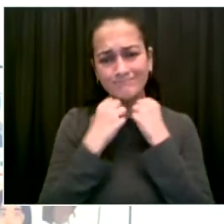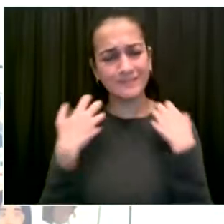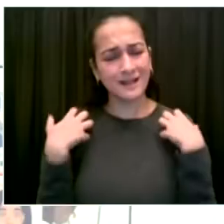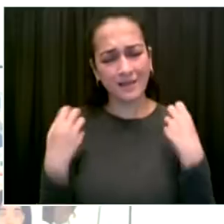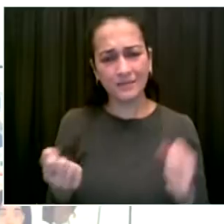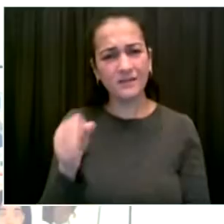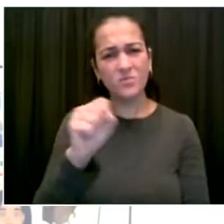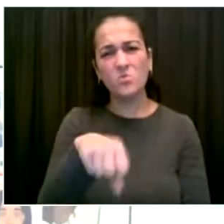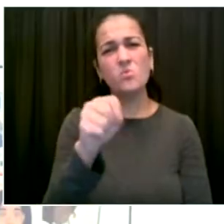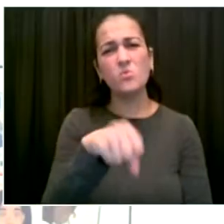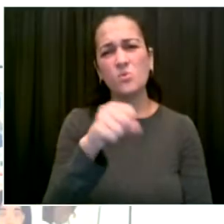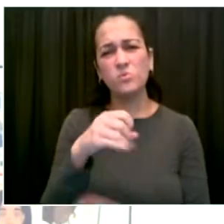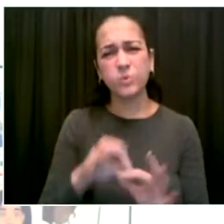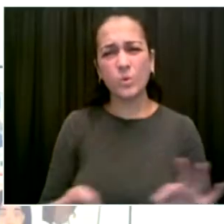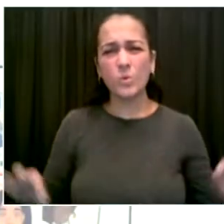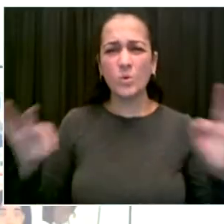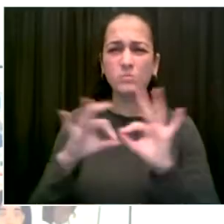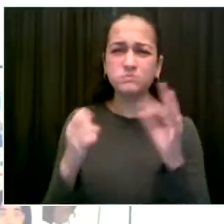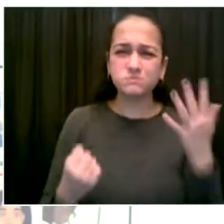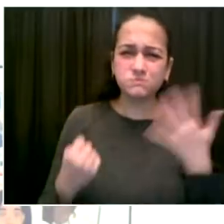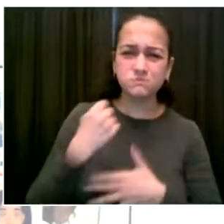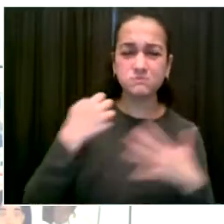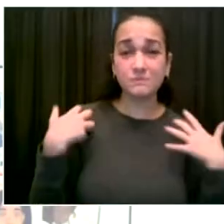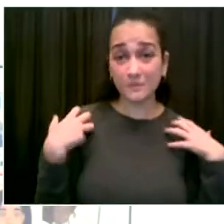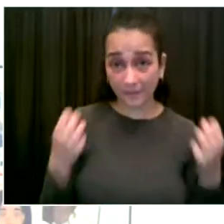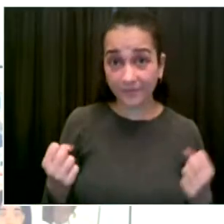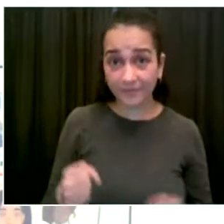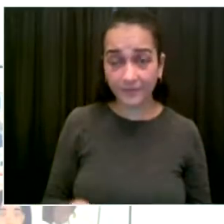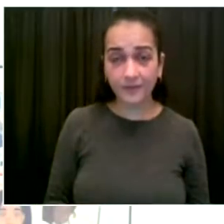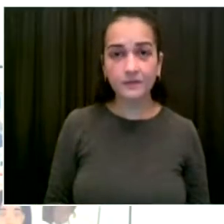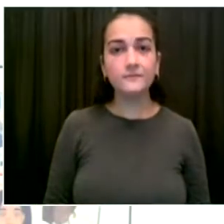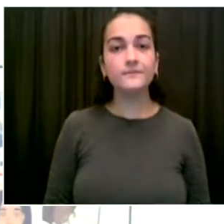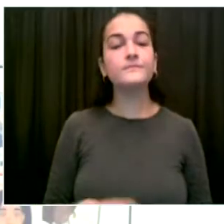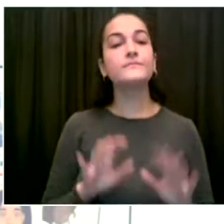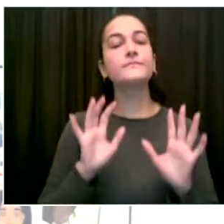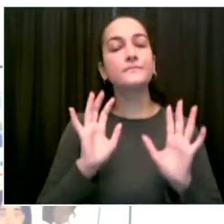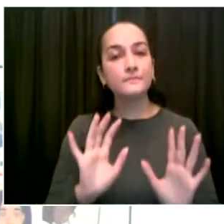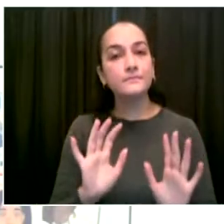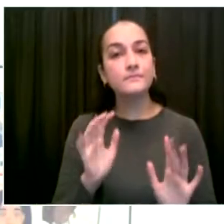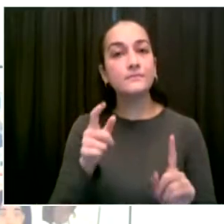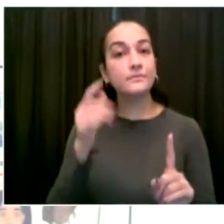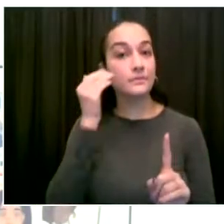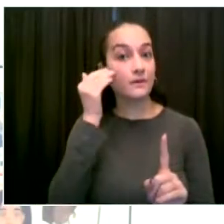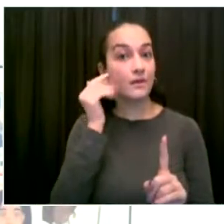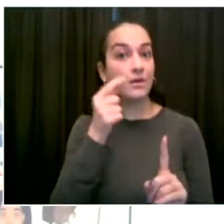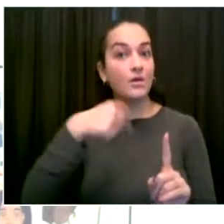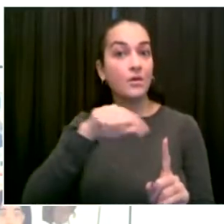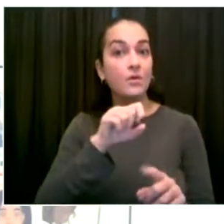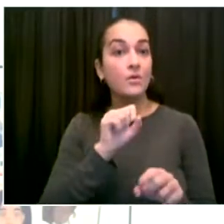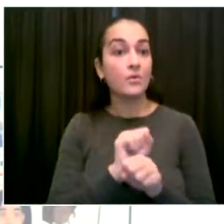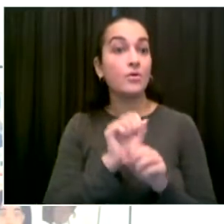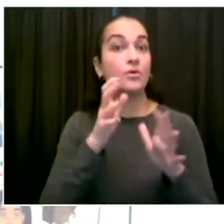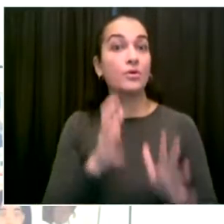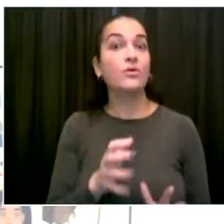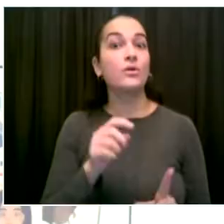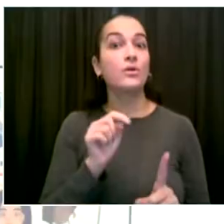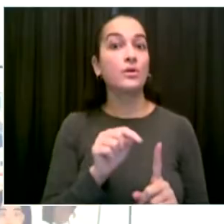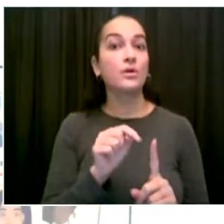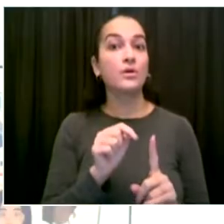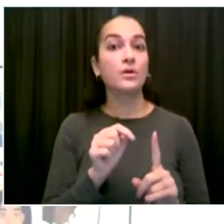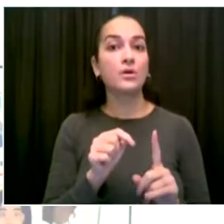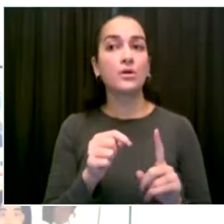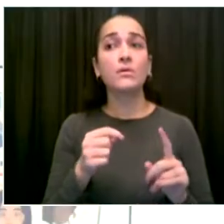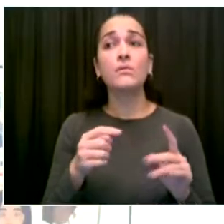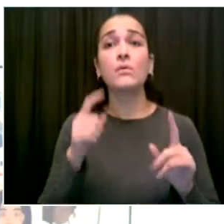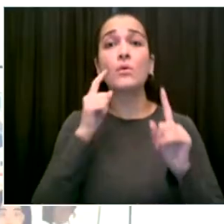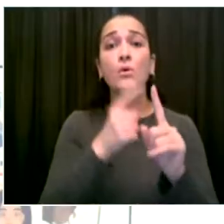Yorkers over the course of the pandemic is in service of that for the entire city, but